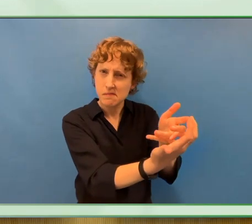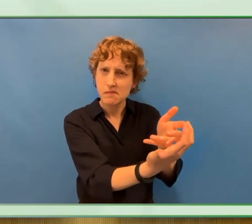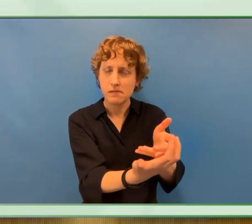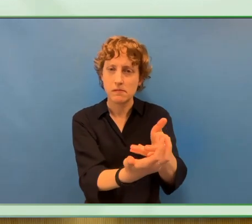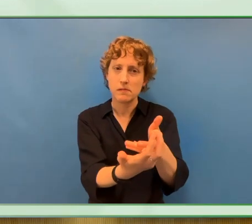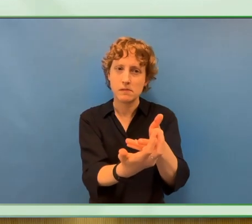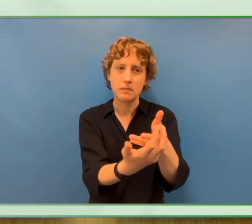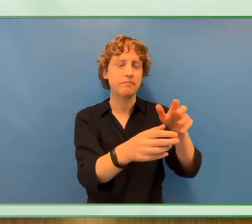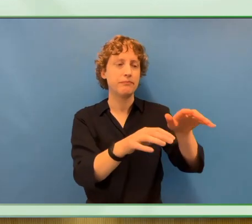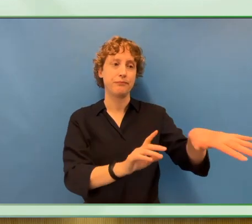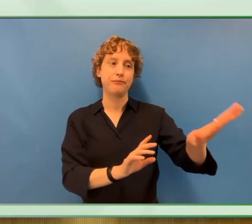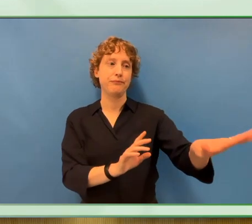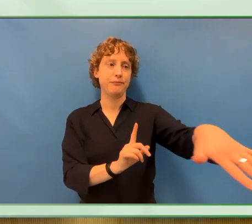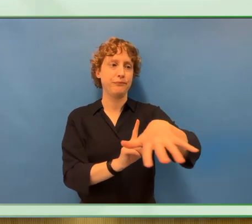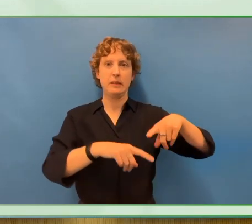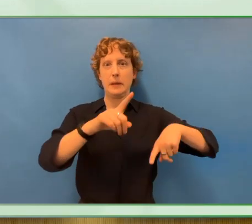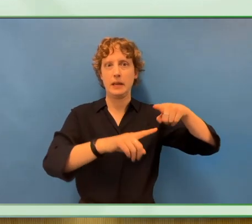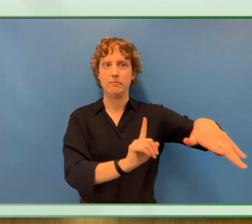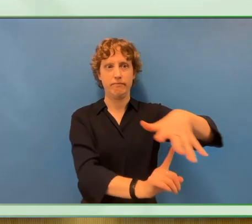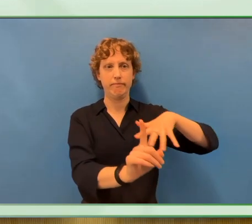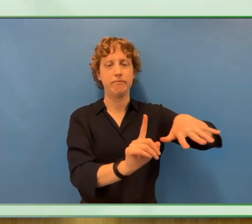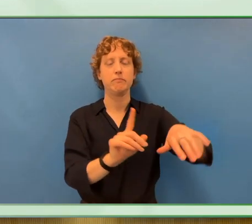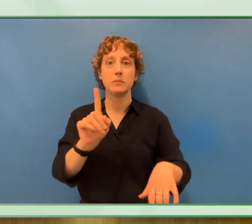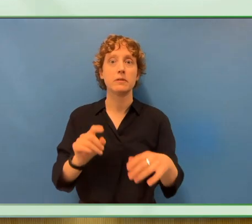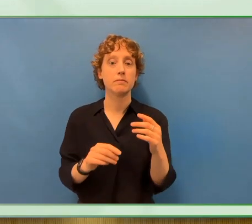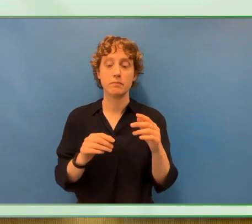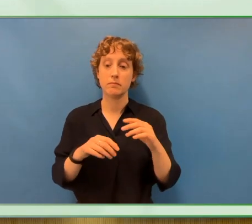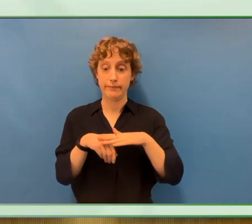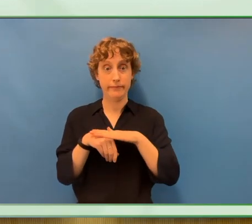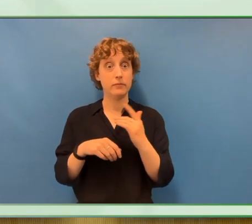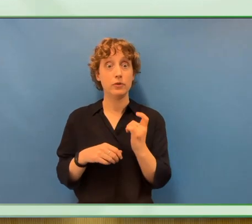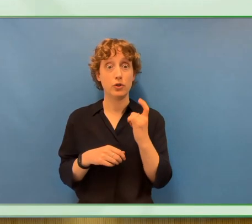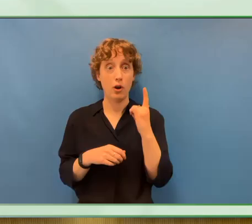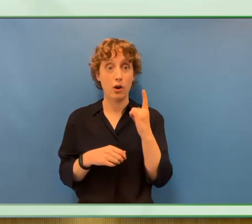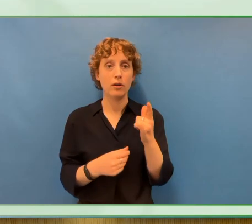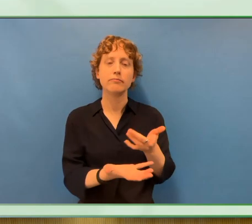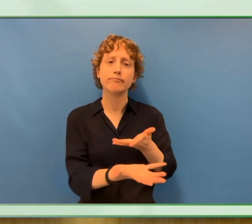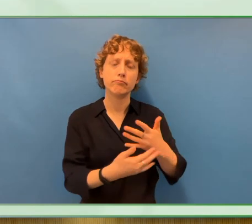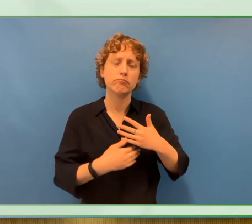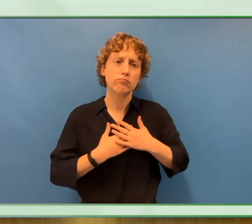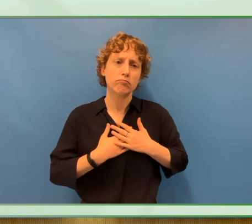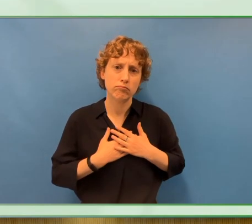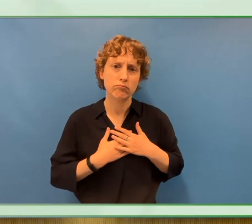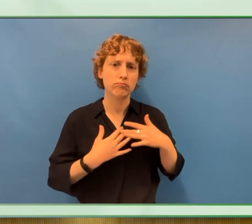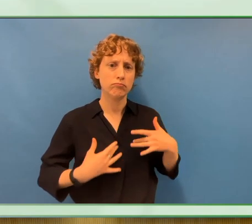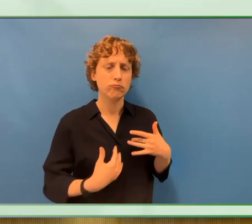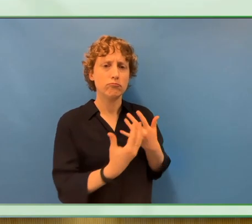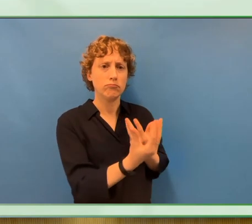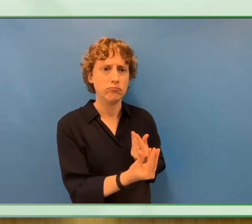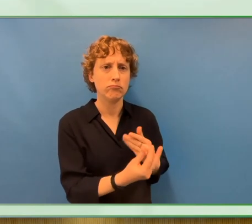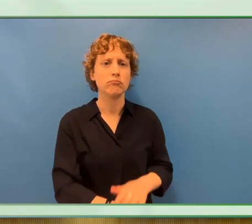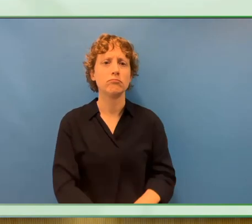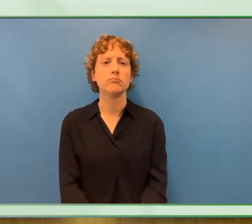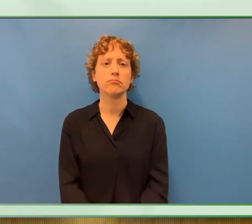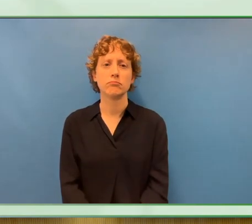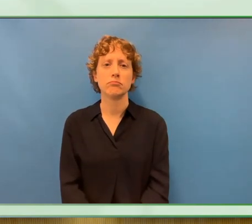scenario, but it starts by being compassionate, because I don't think people really get up in the morning and think, you know